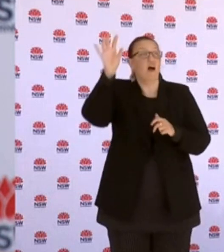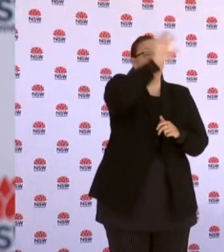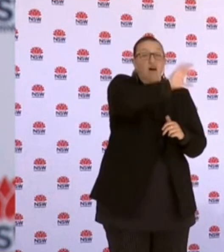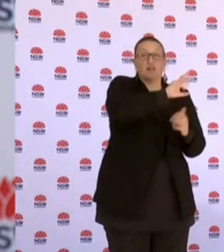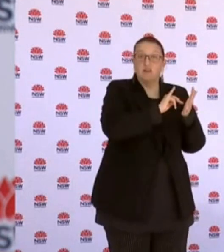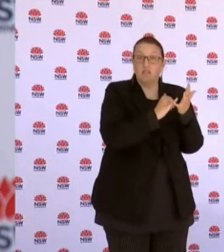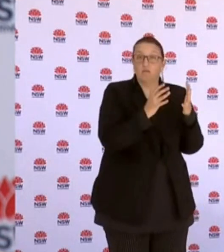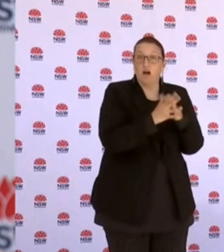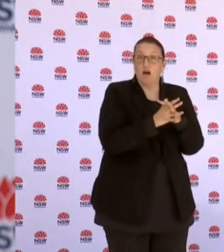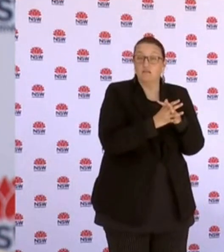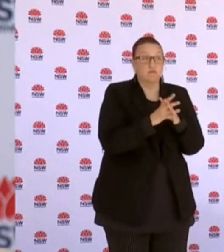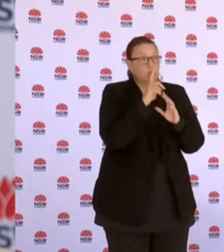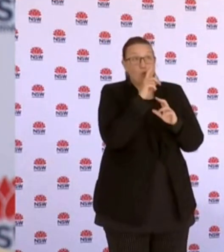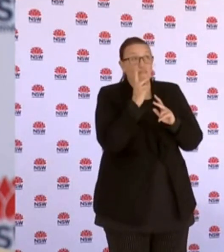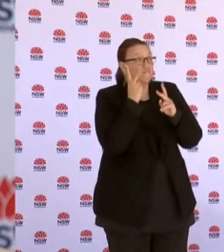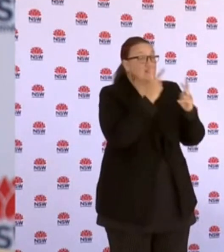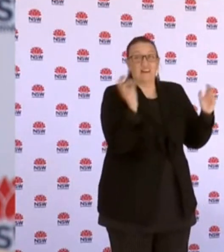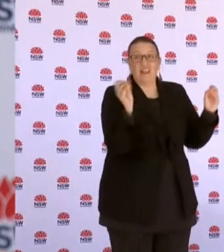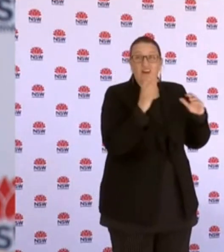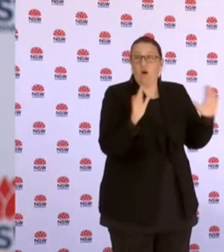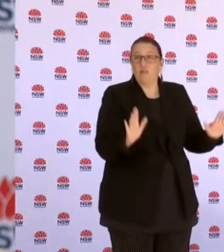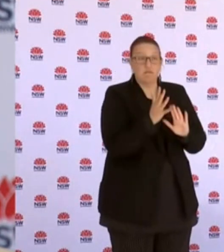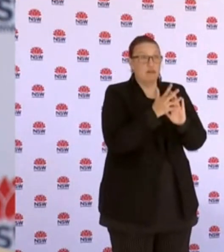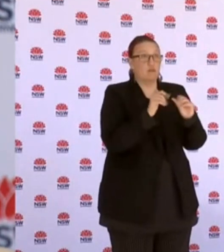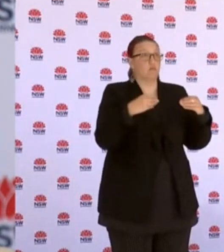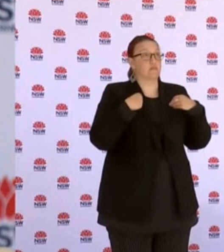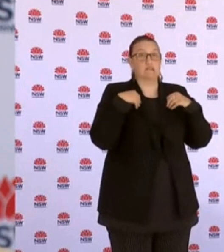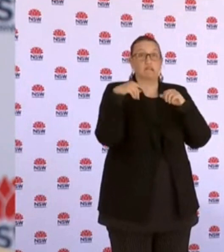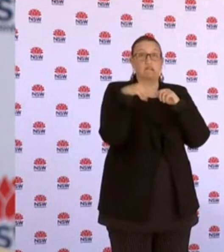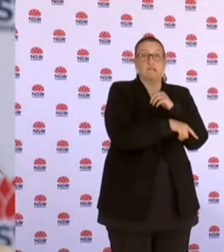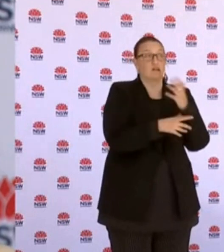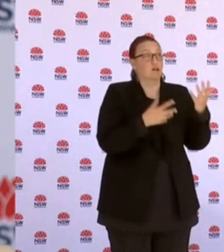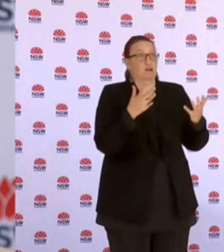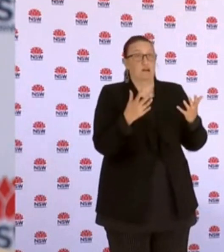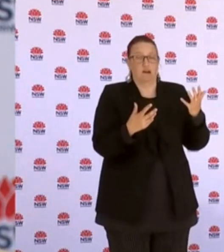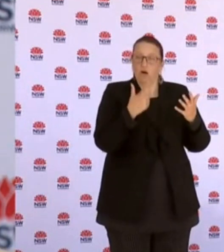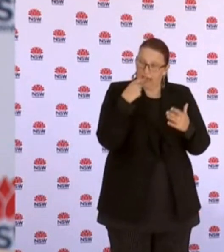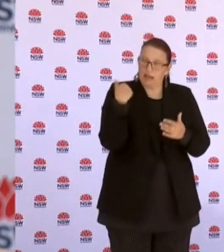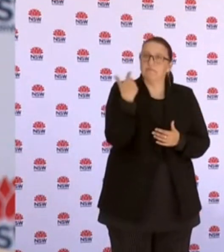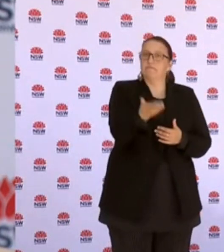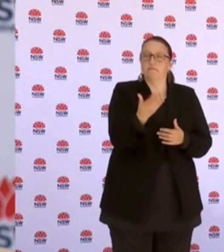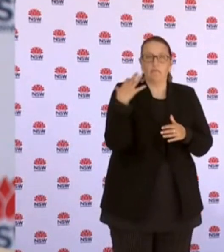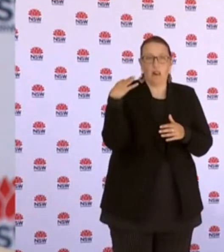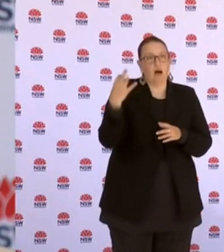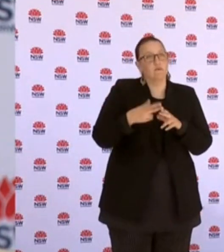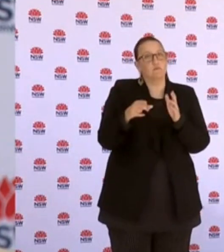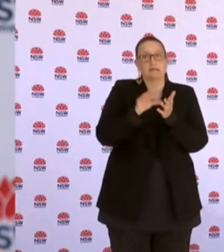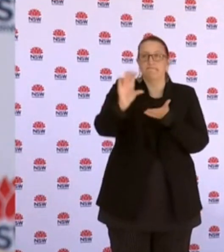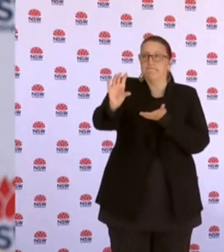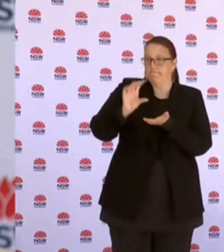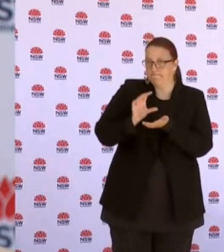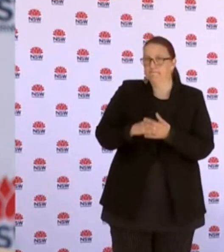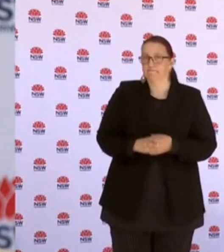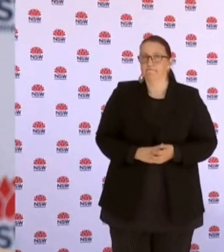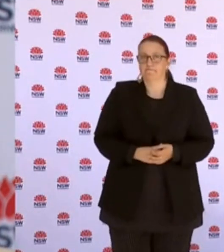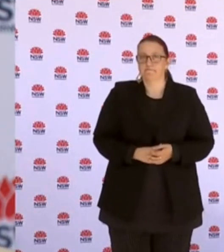other industries that have been impacted. I'm not pretending this is easy. I'm not pretending that there's perfection in the settings. There never will